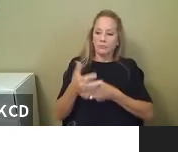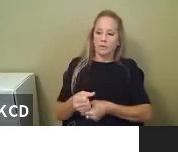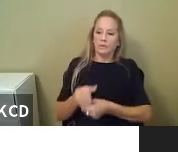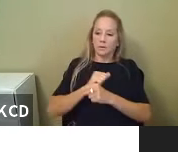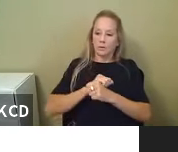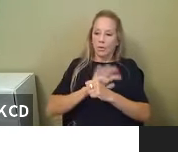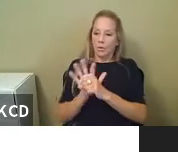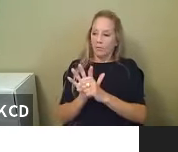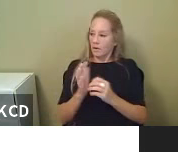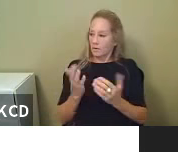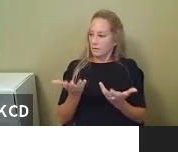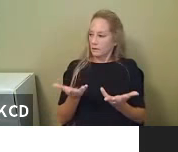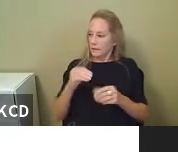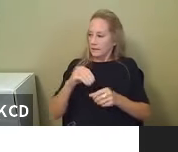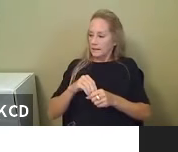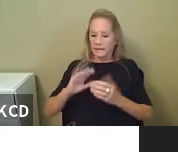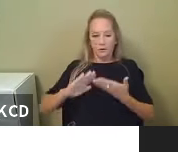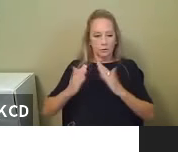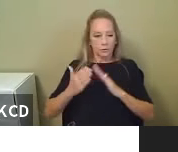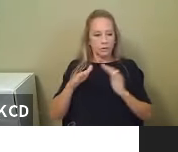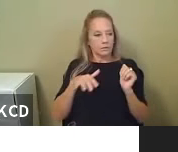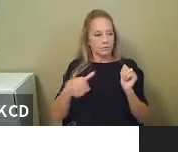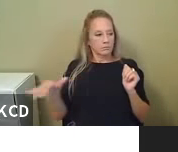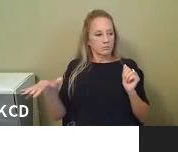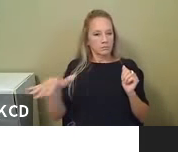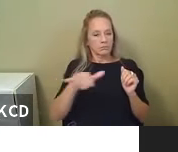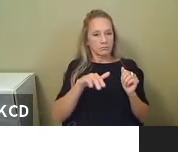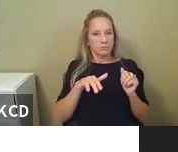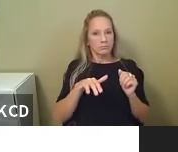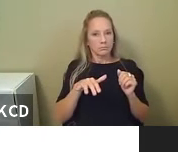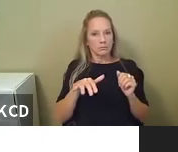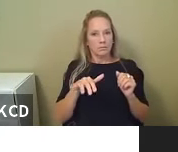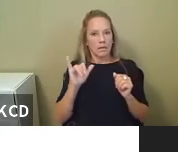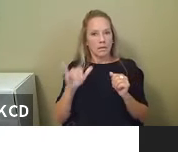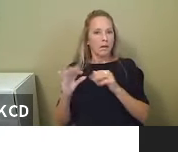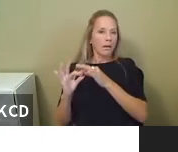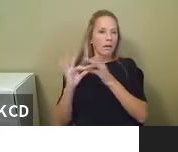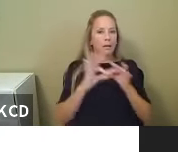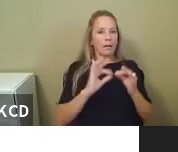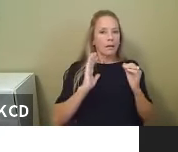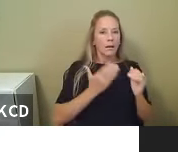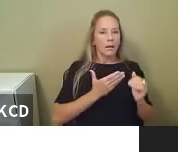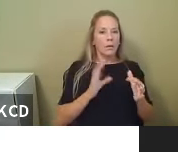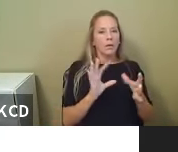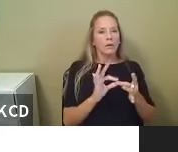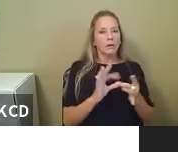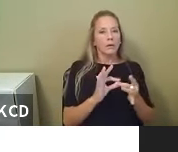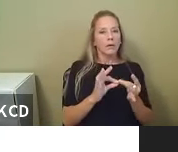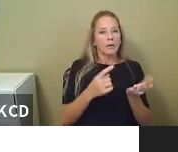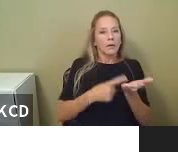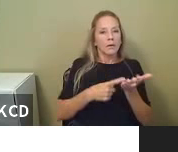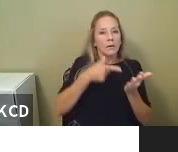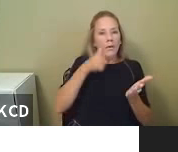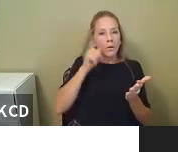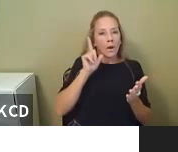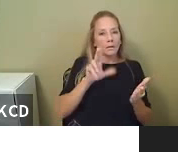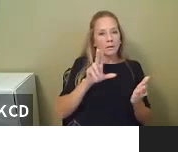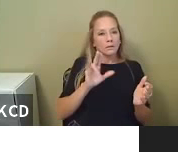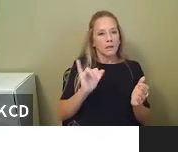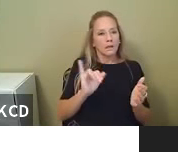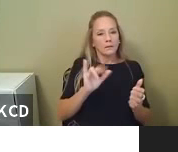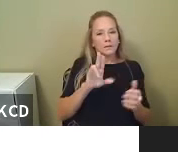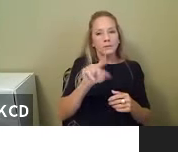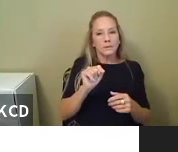you really have in the community. And that gets back to our conversation about the campus. You also become less and